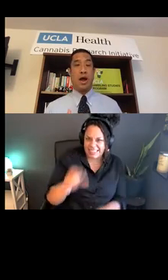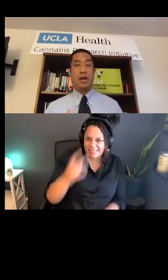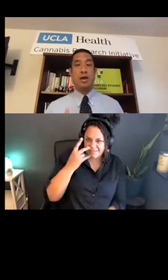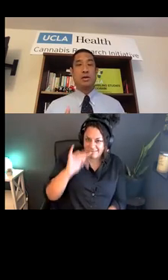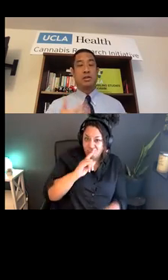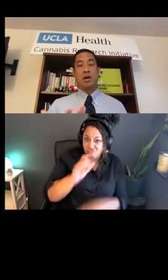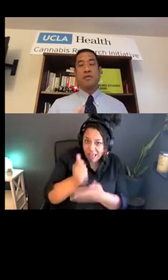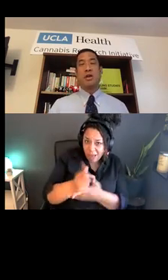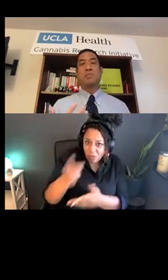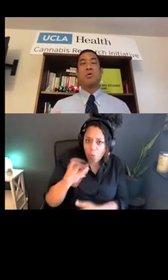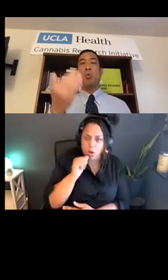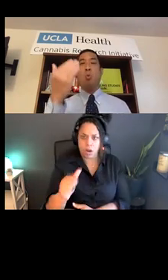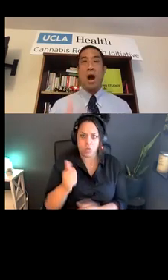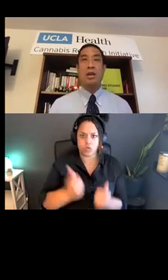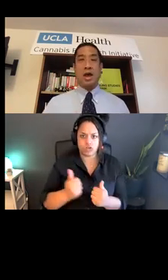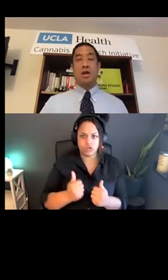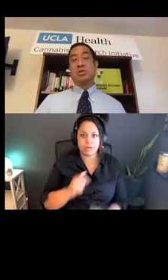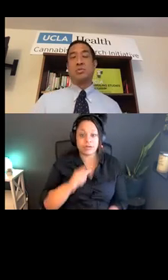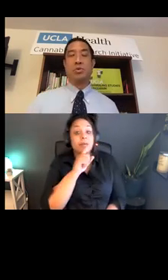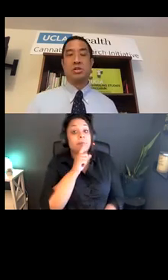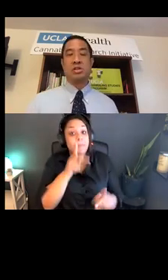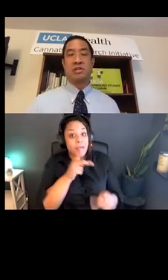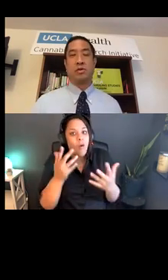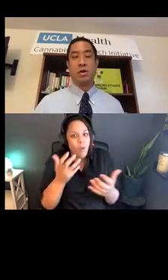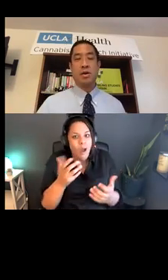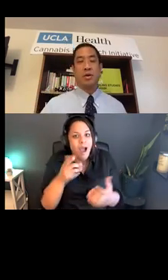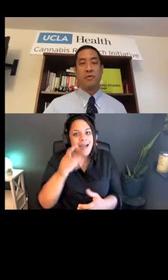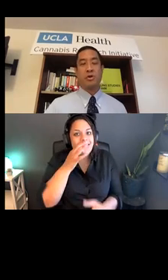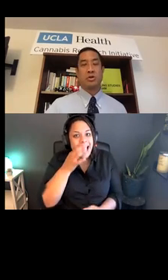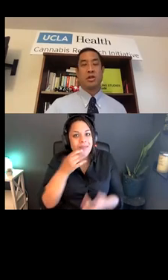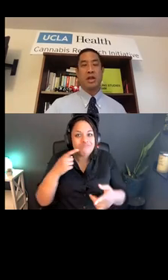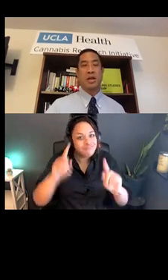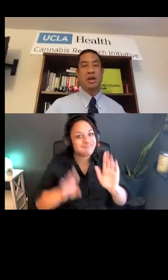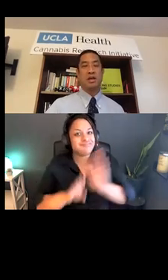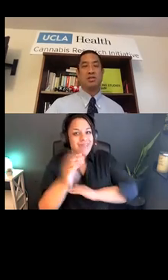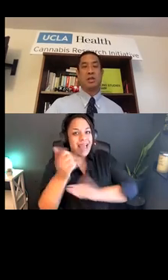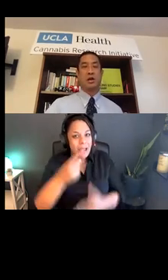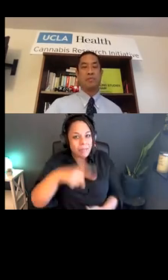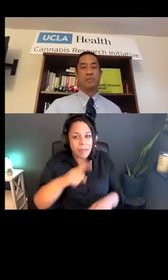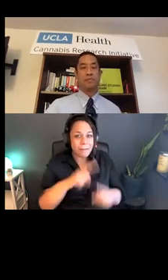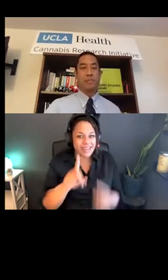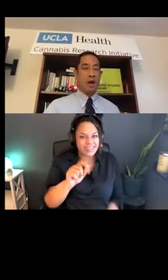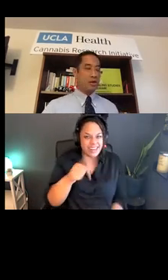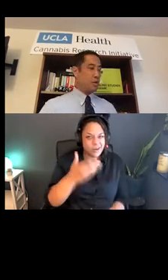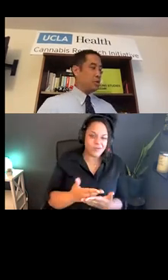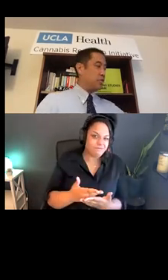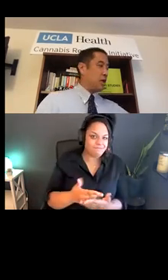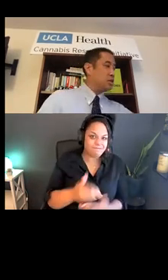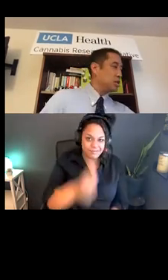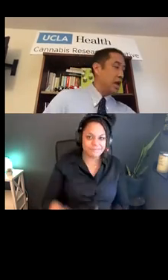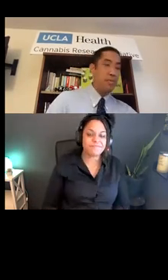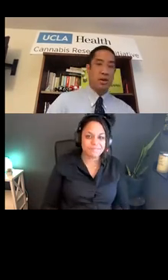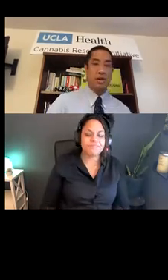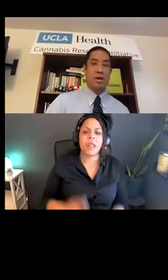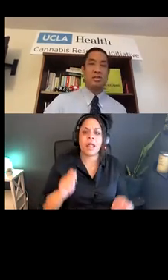or not. I think oftentimes people want cannabis to be really successful, but unfortunately the data isn't there. All right, so let me shift gears